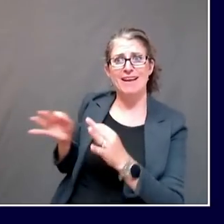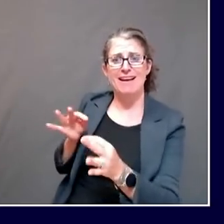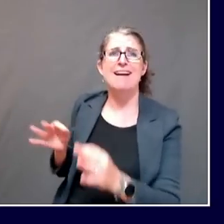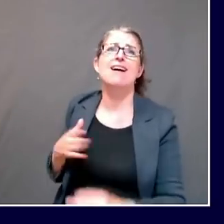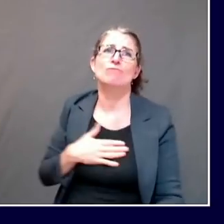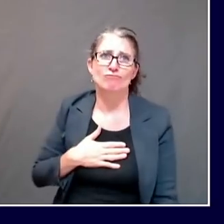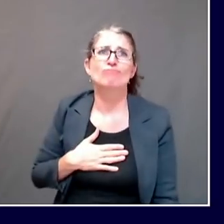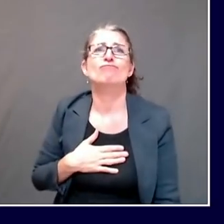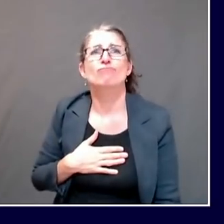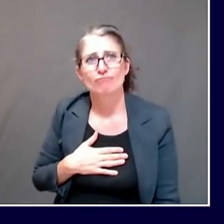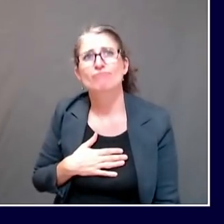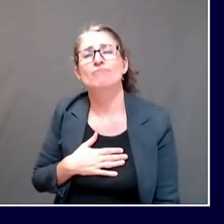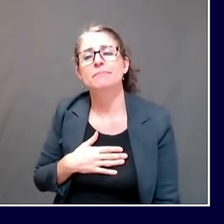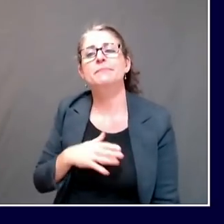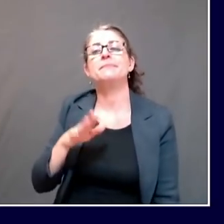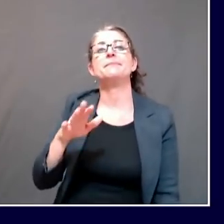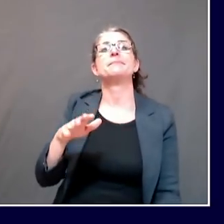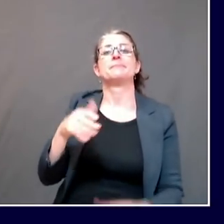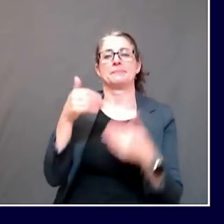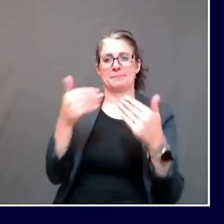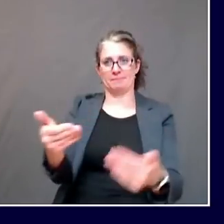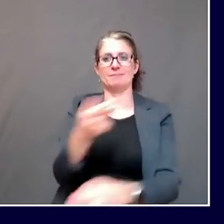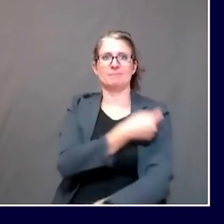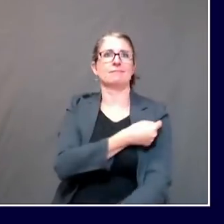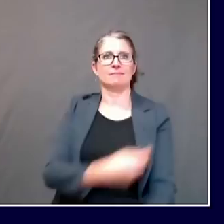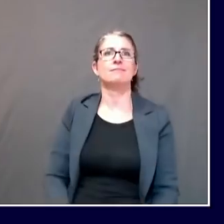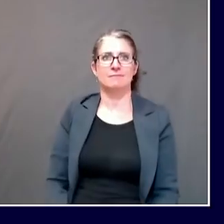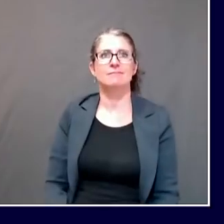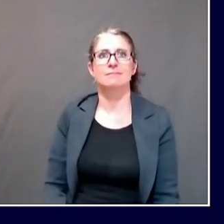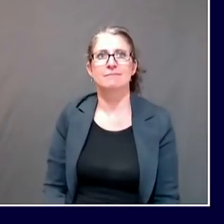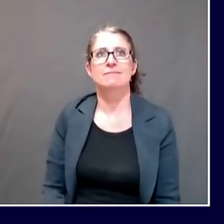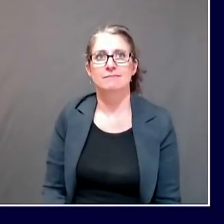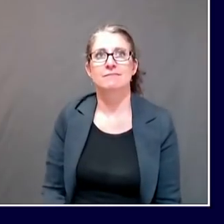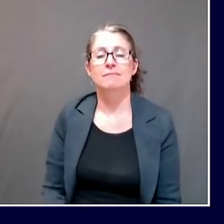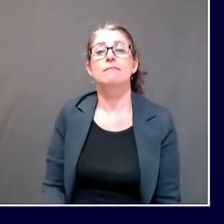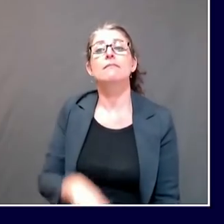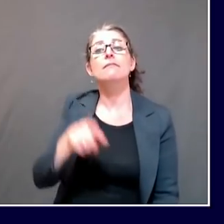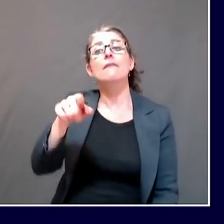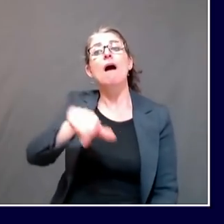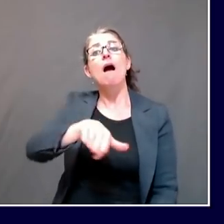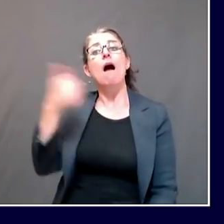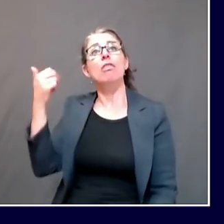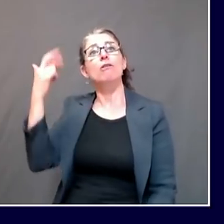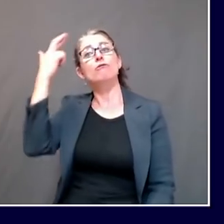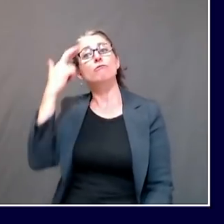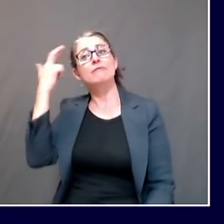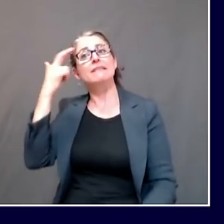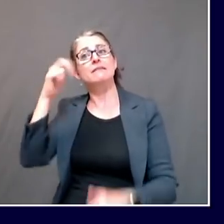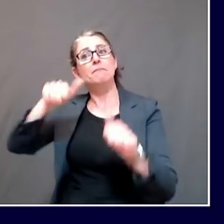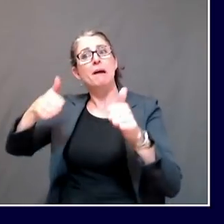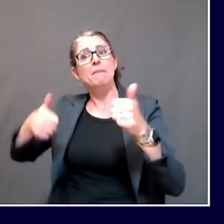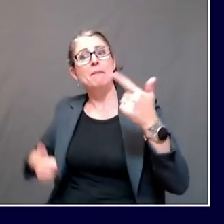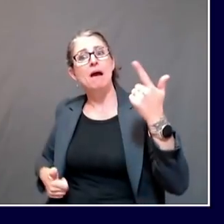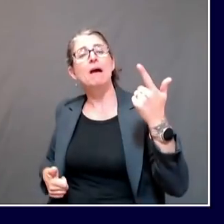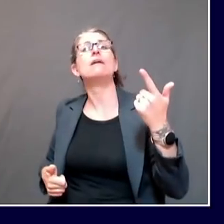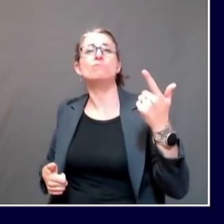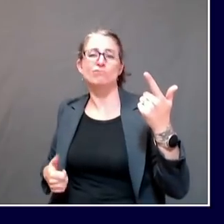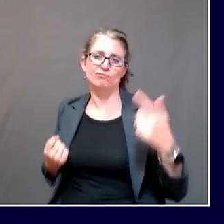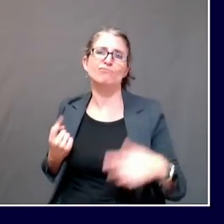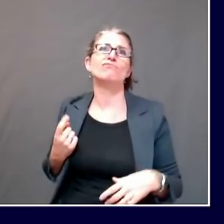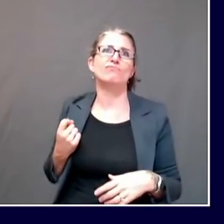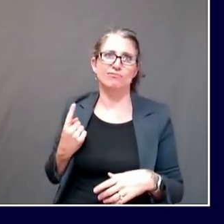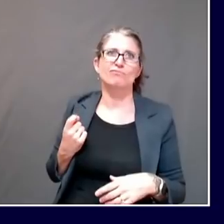understand each and every one of the concerns that she outlined. It's right to question anything that we're putting in ourselves. There's no doubt about